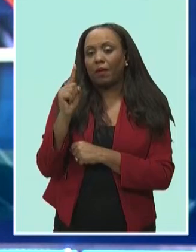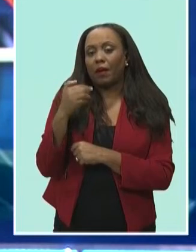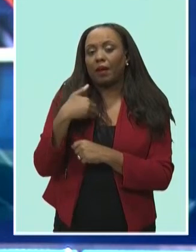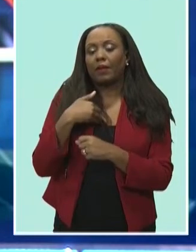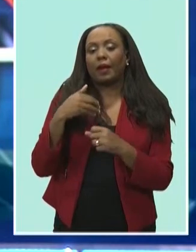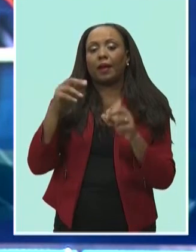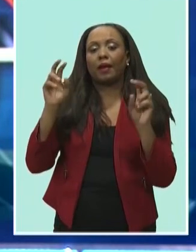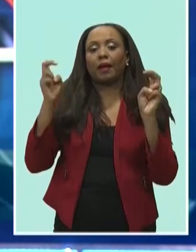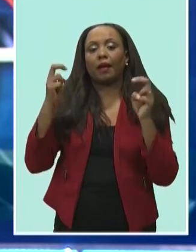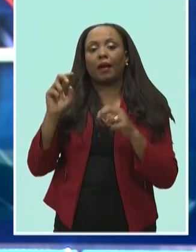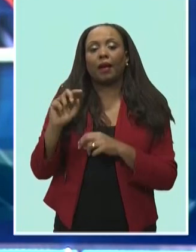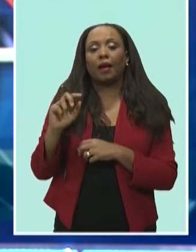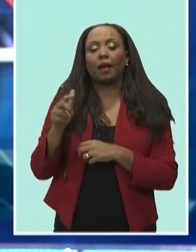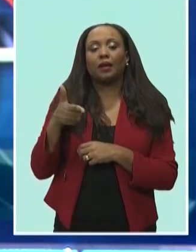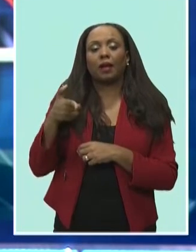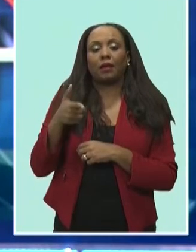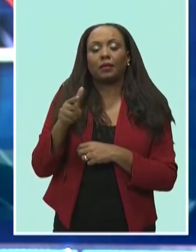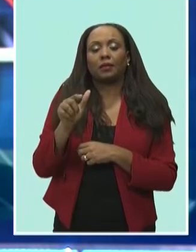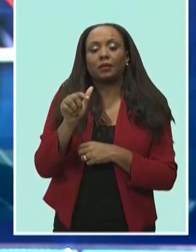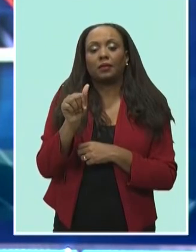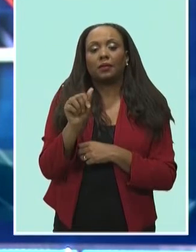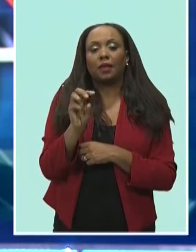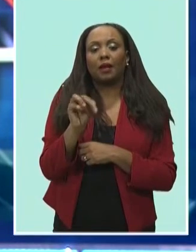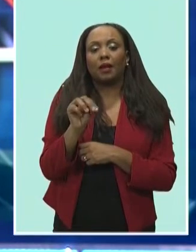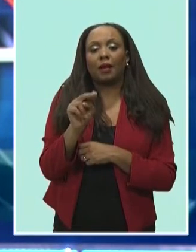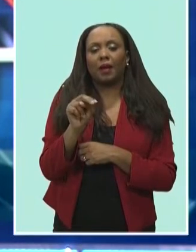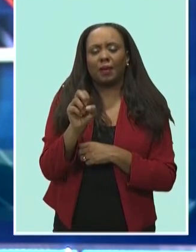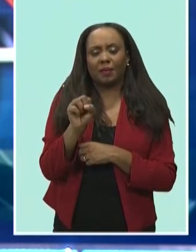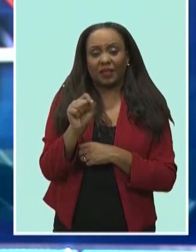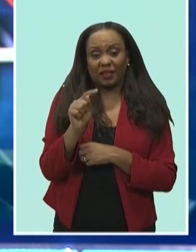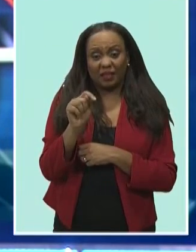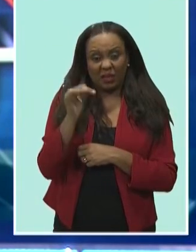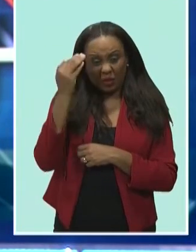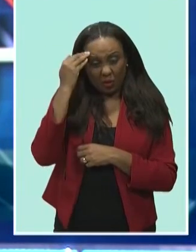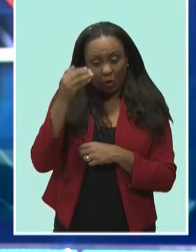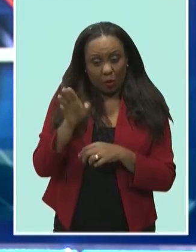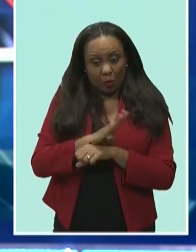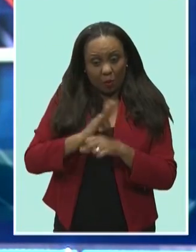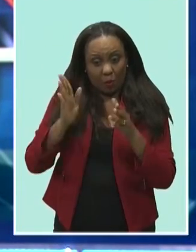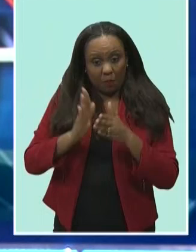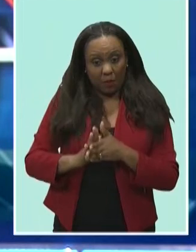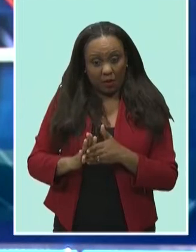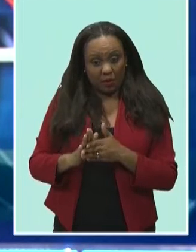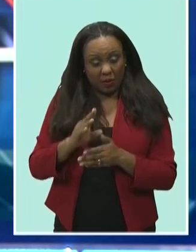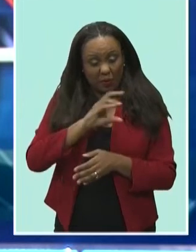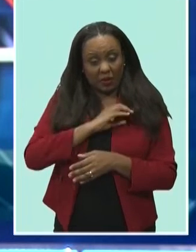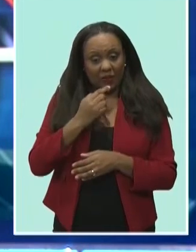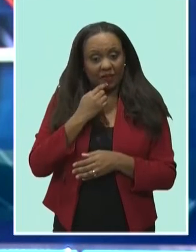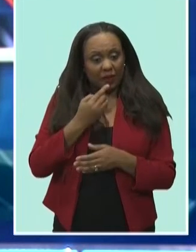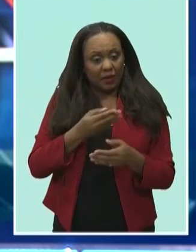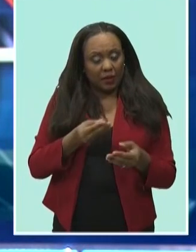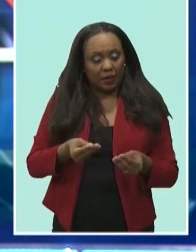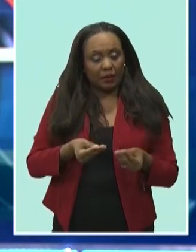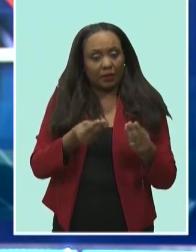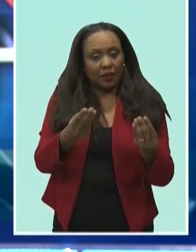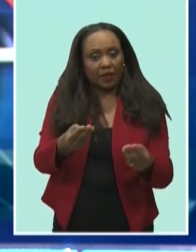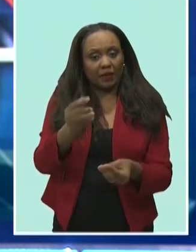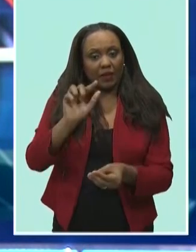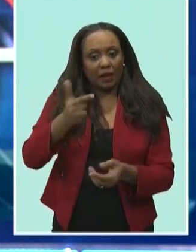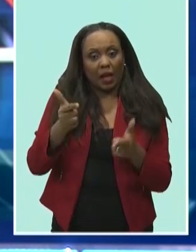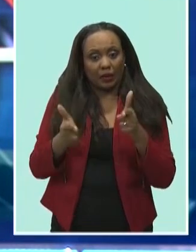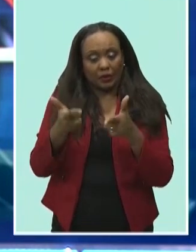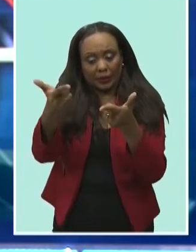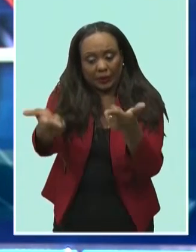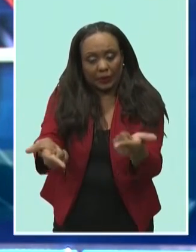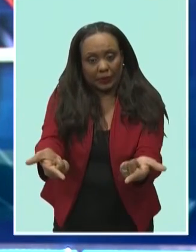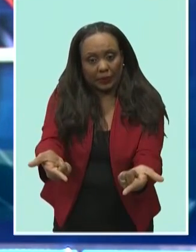at curbing gun-related crimes. Minister of National Security Stuart Young, during a news conference, says that gun amnesties work in certain